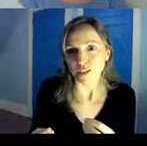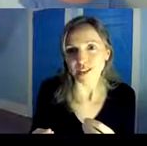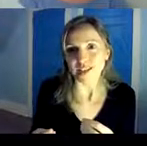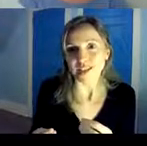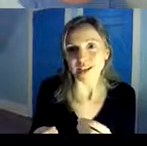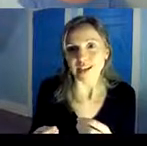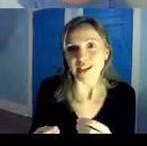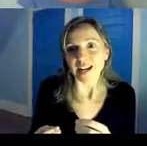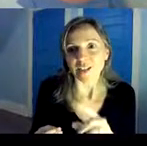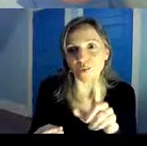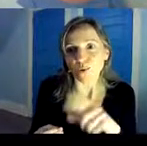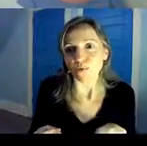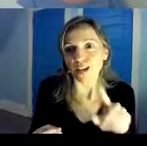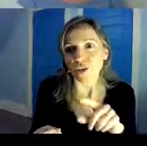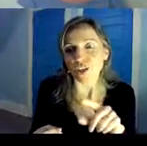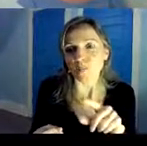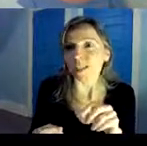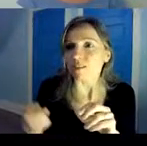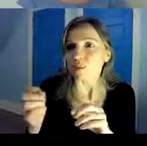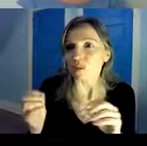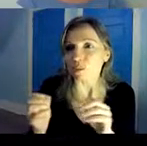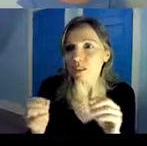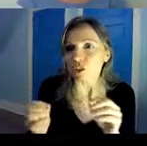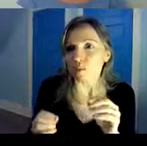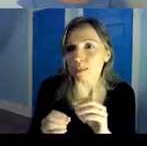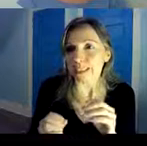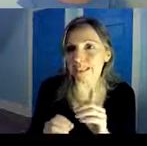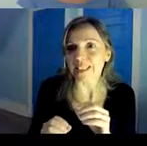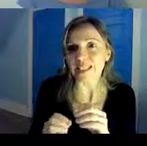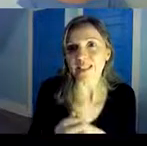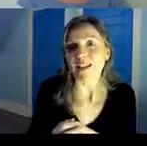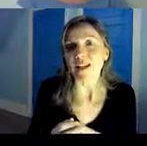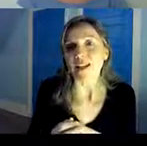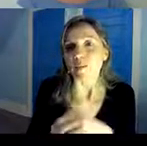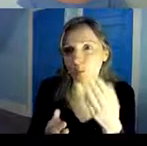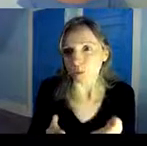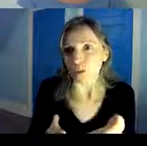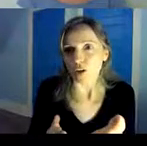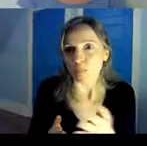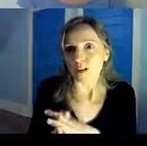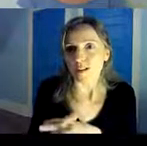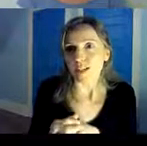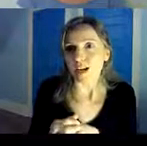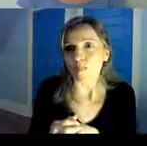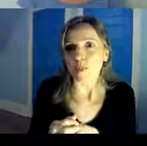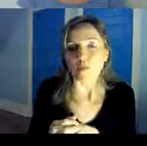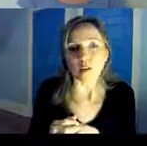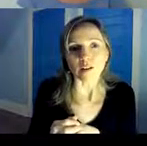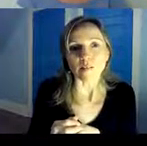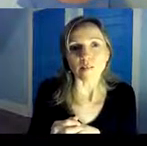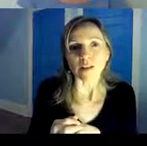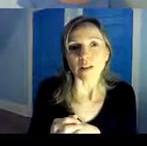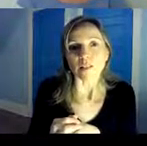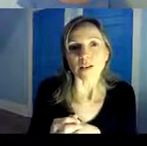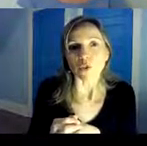small tree. It has those ovate shaped leaves with sharp little teeth, the dark berries that come in the